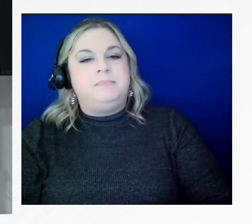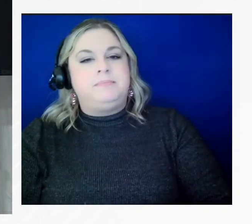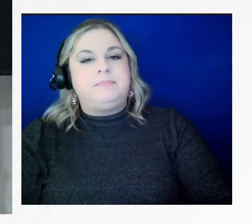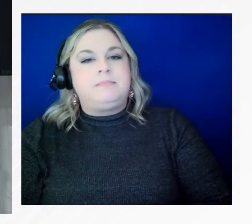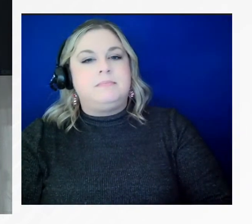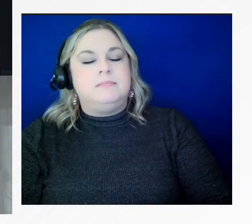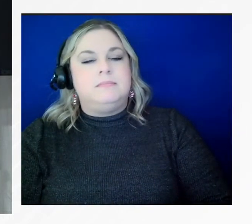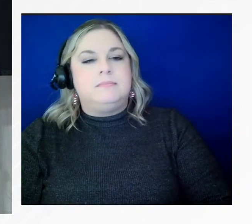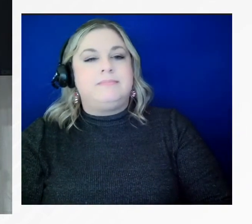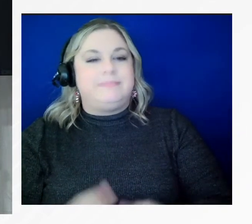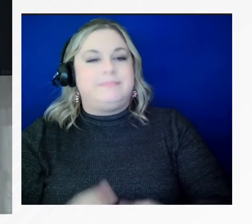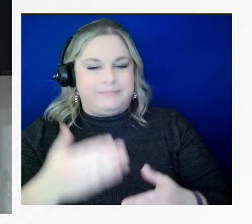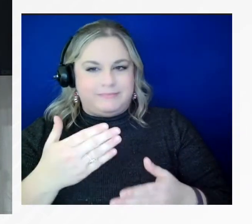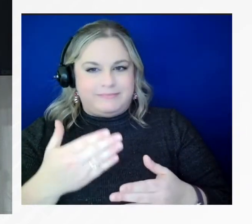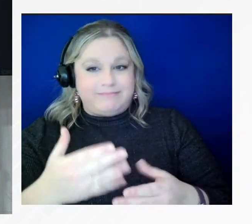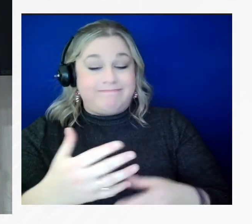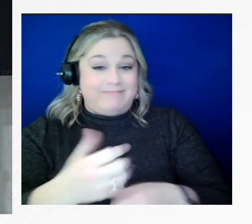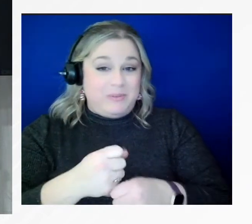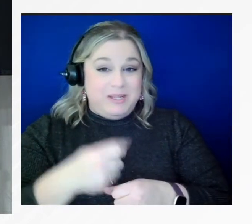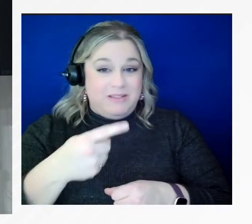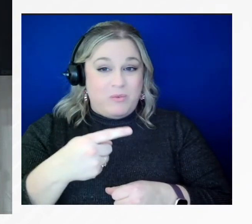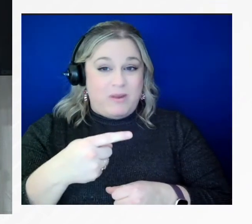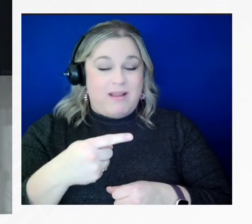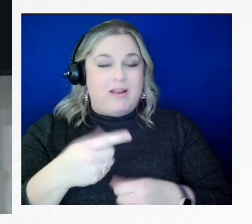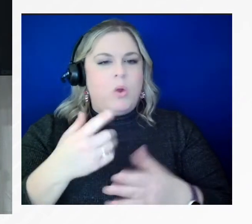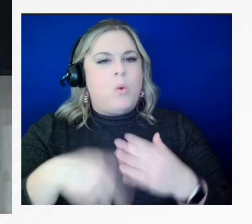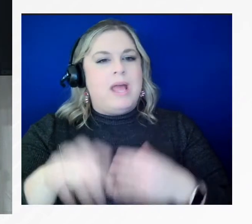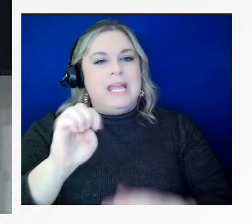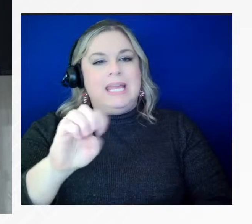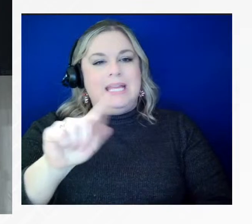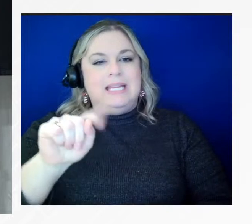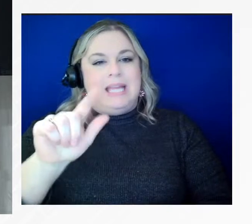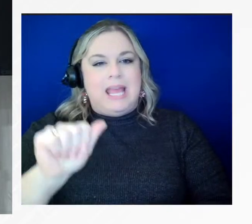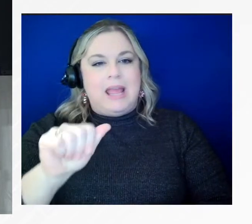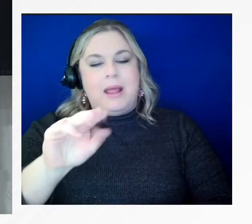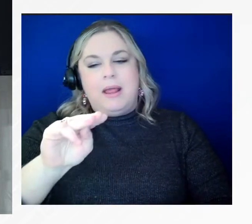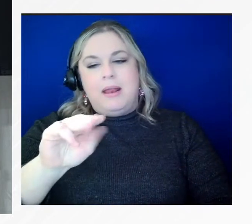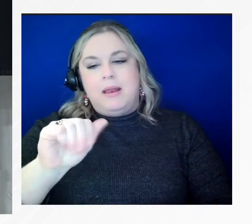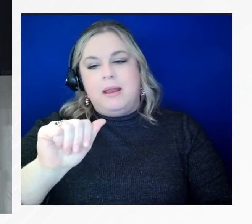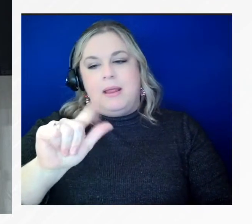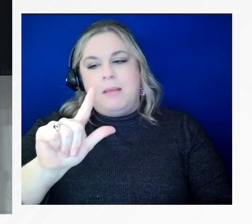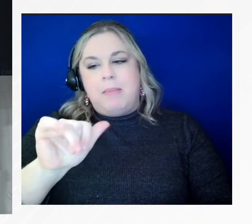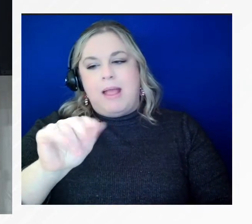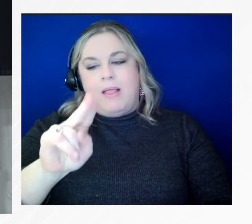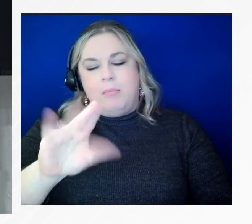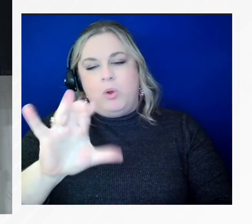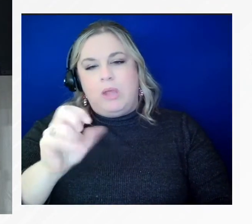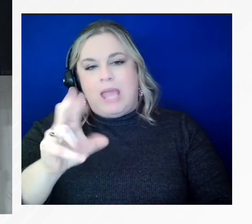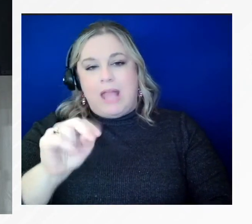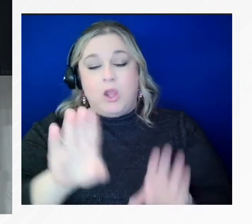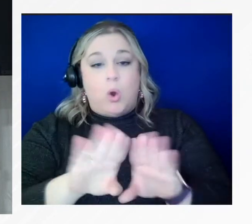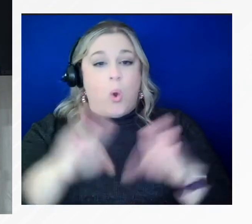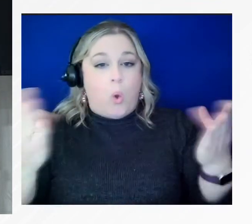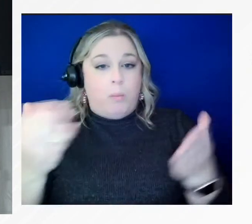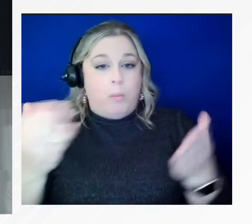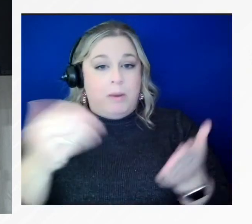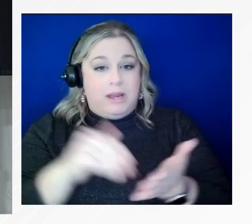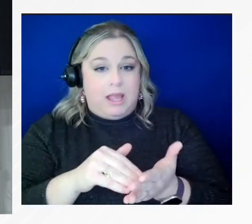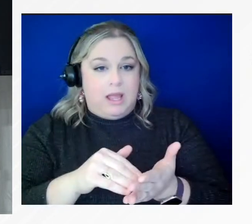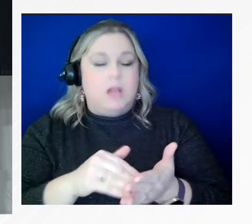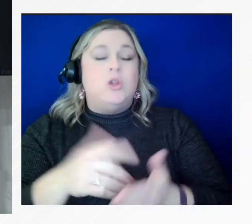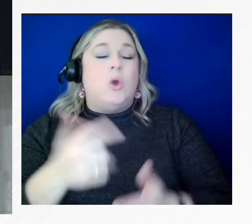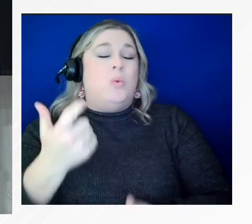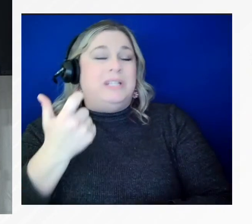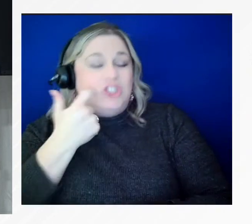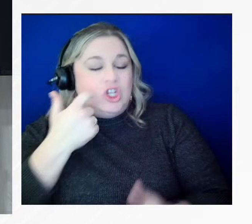Thank you. I have received one question. What's the ETA on Malibu Canyon reopening? So we did repopulate that area